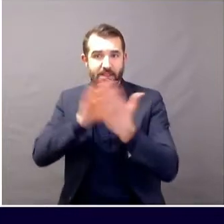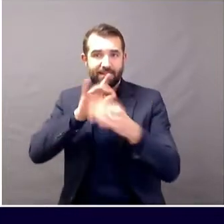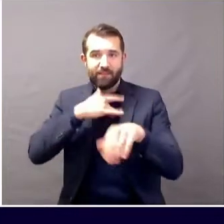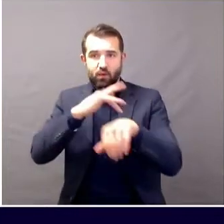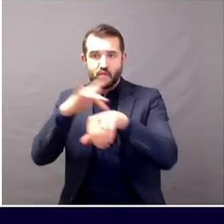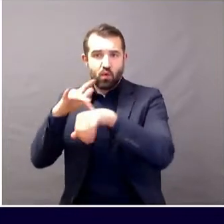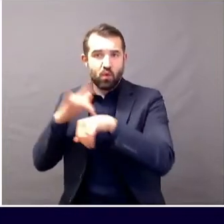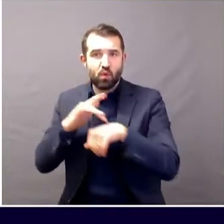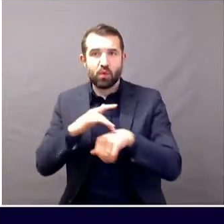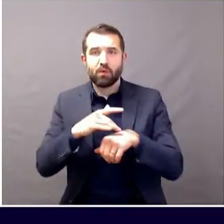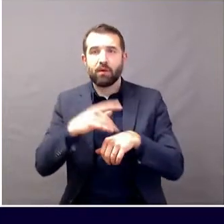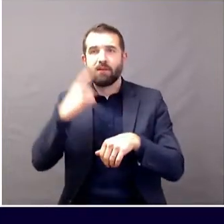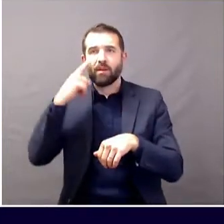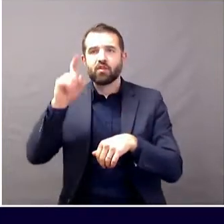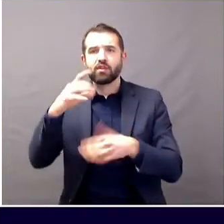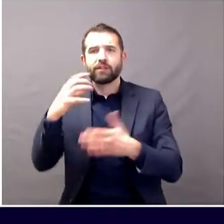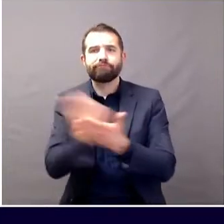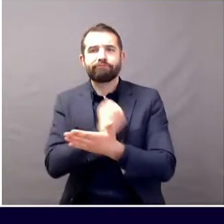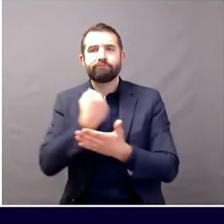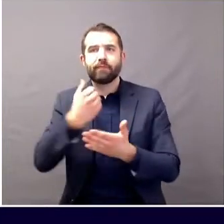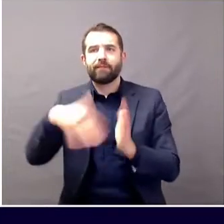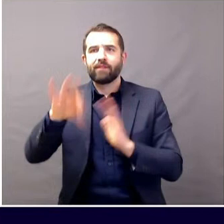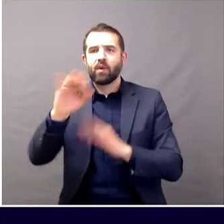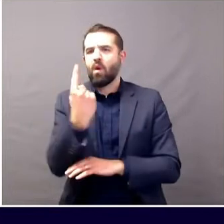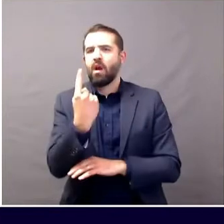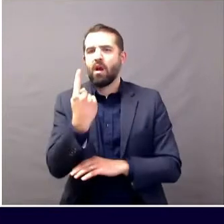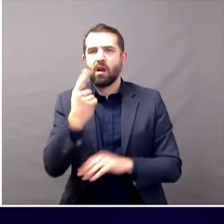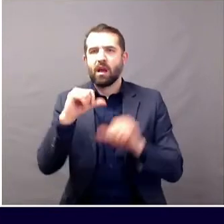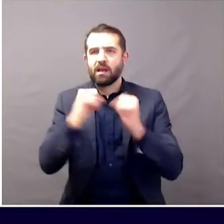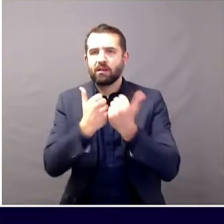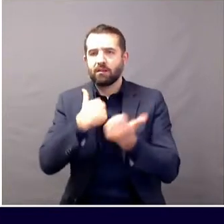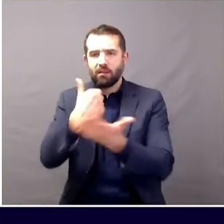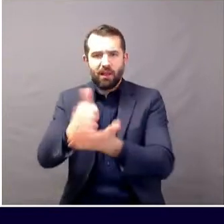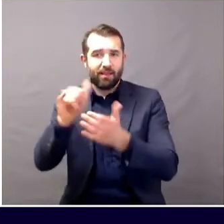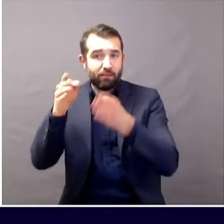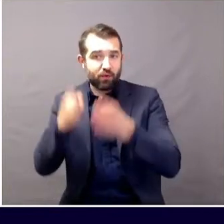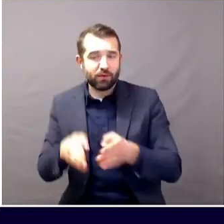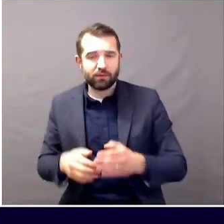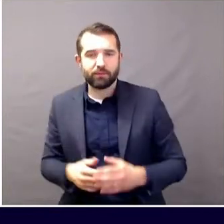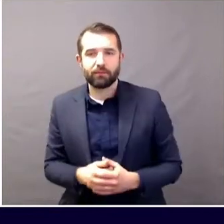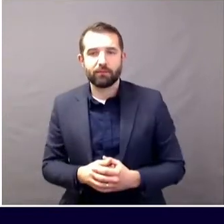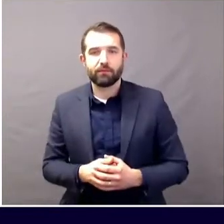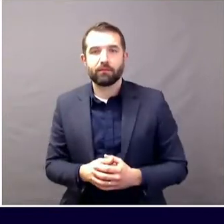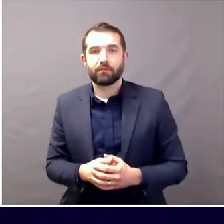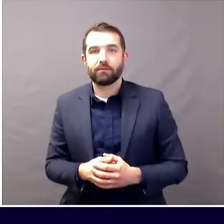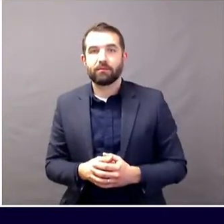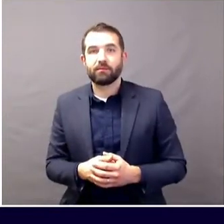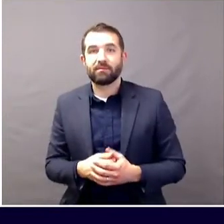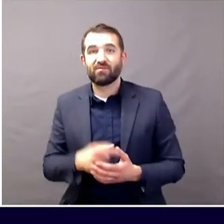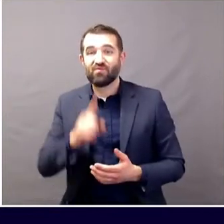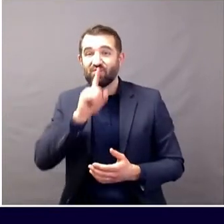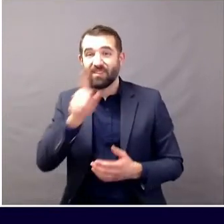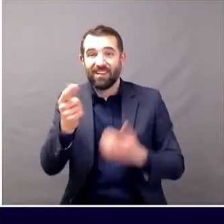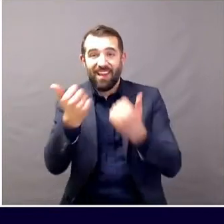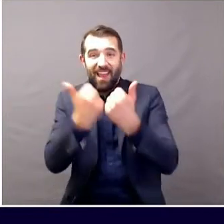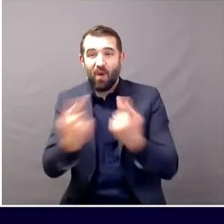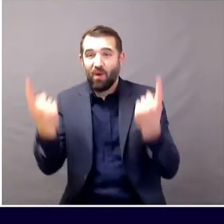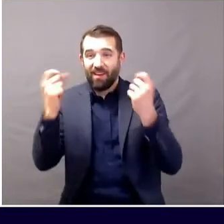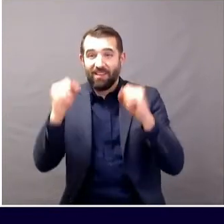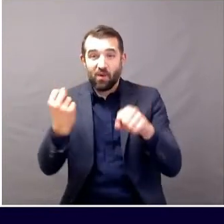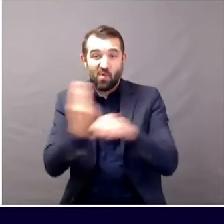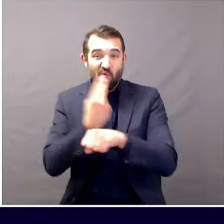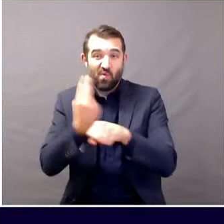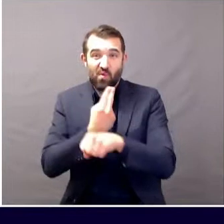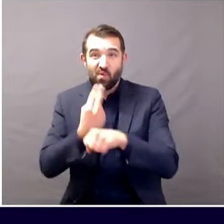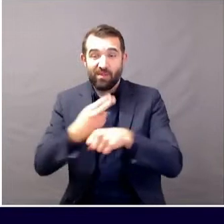them? I encourage anyone to use the services. I mean, this is a different kind of situation than we've